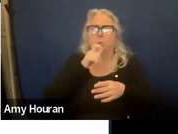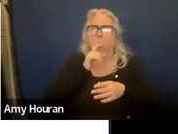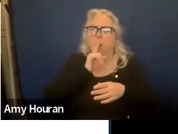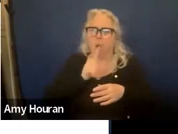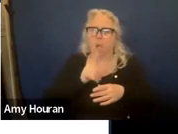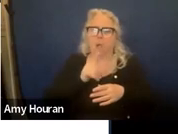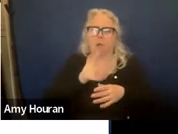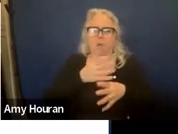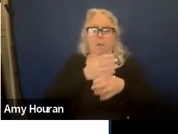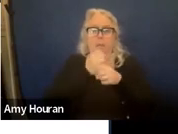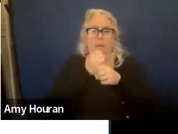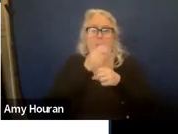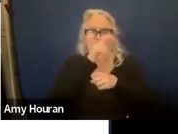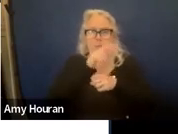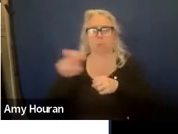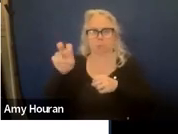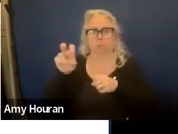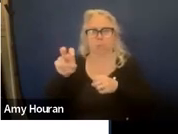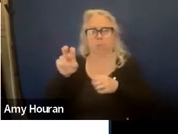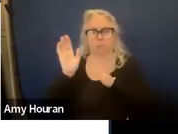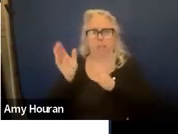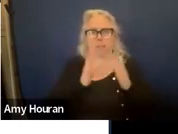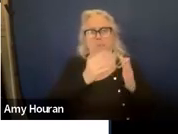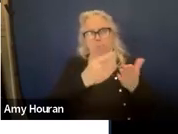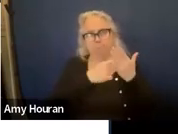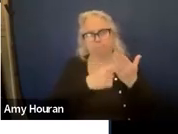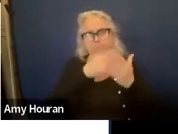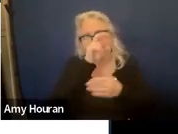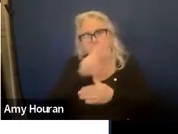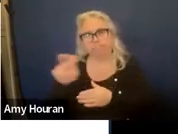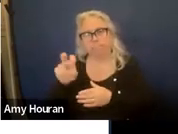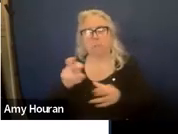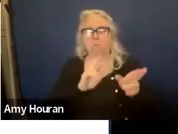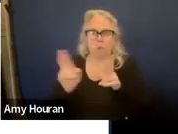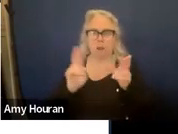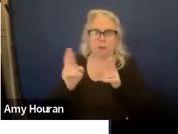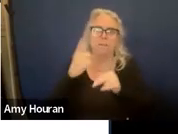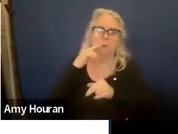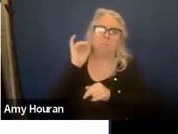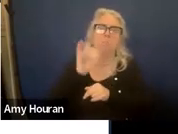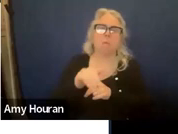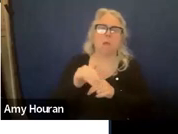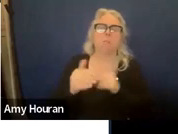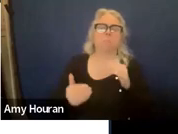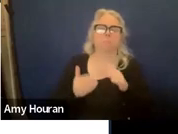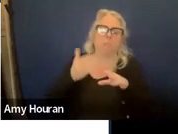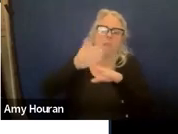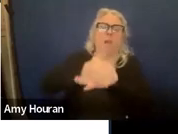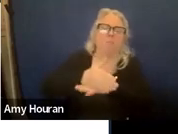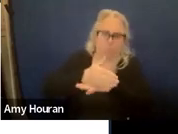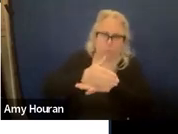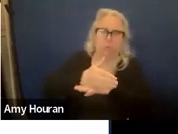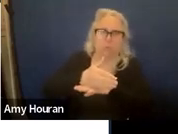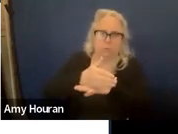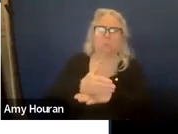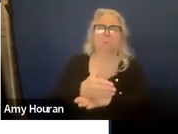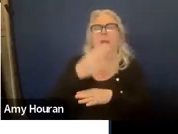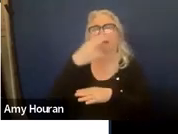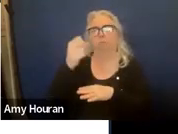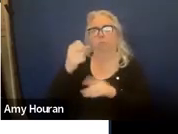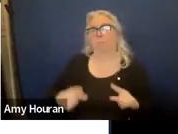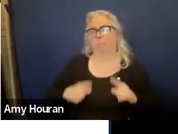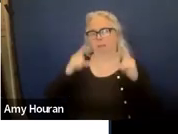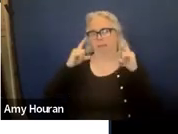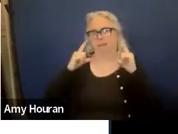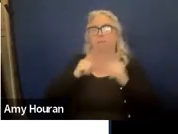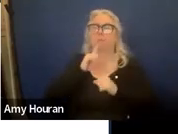know, receiving those transition plans and talking about the transition plans and getting ready for that post-secondary life. So it's really about